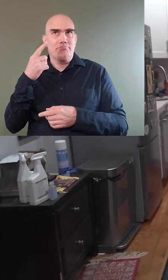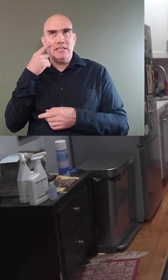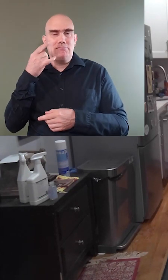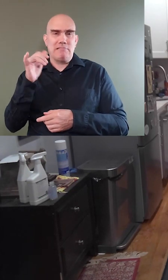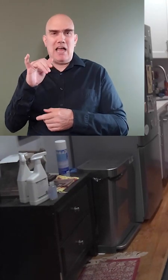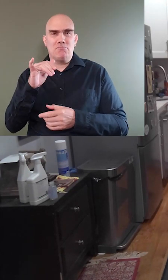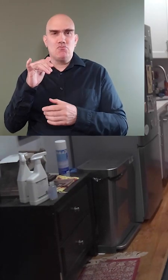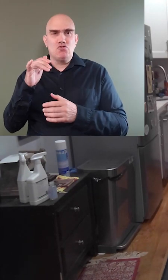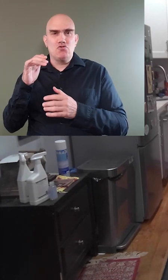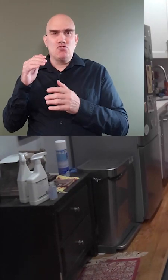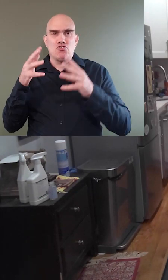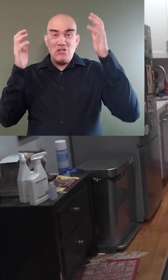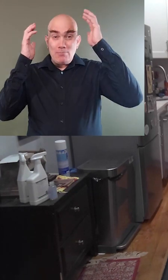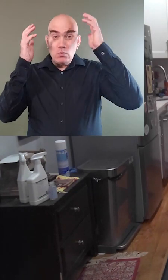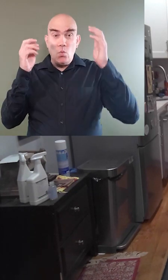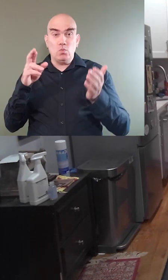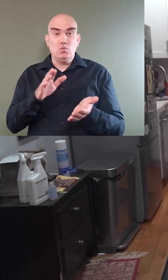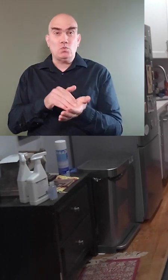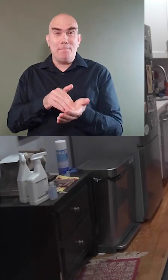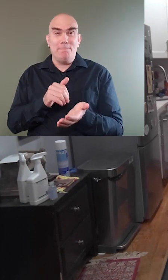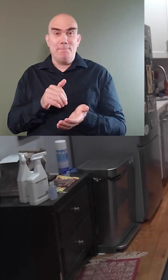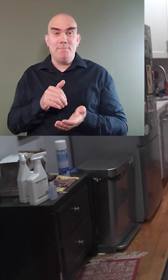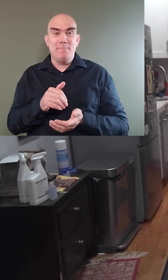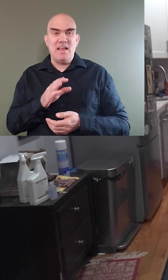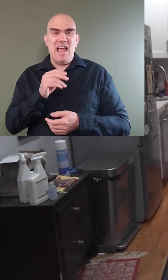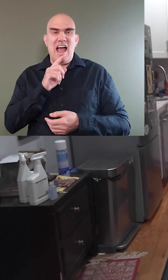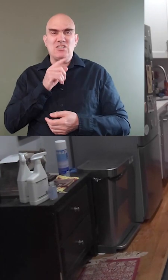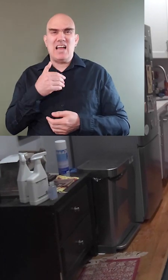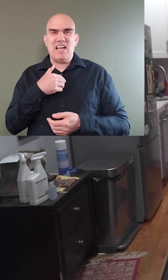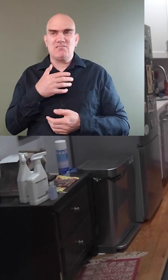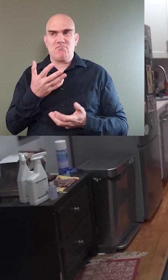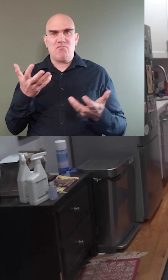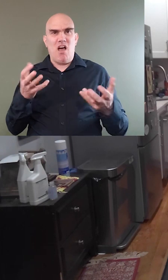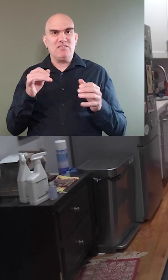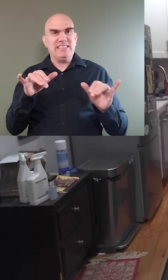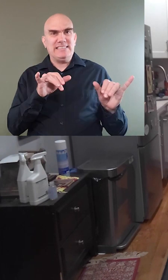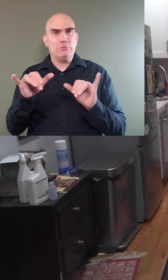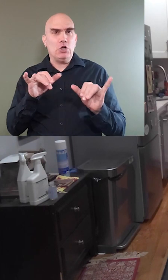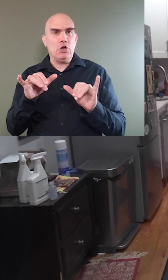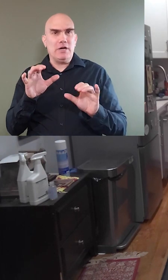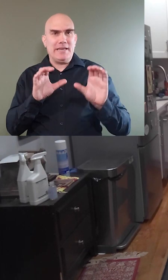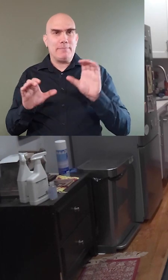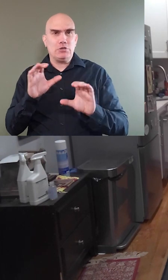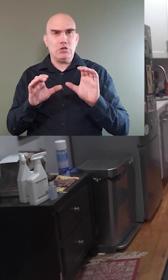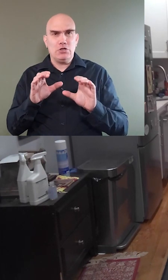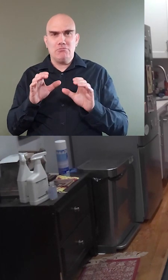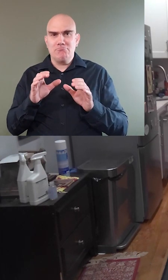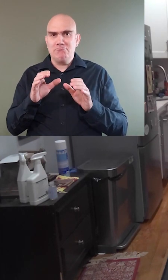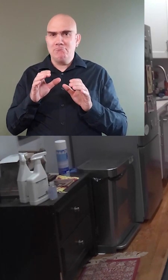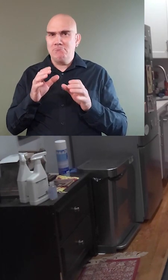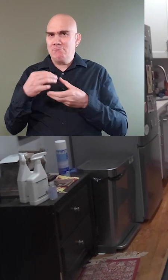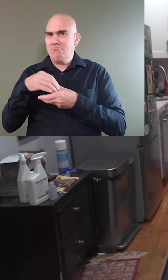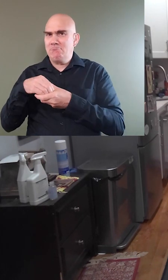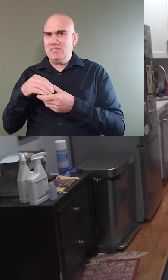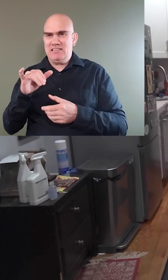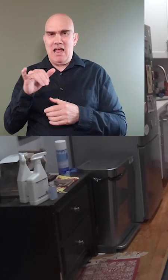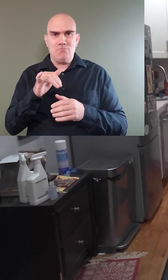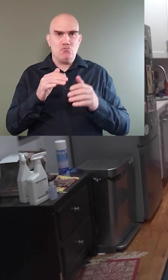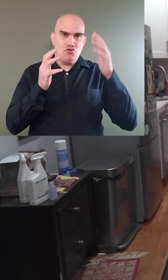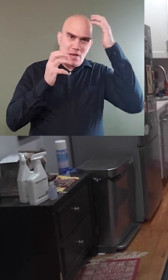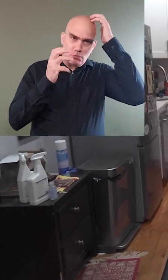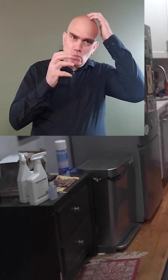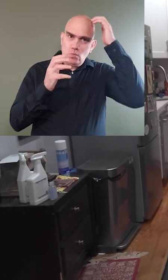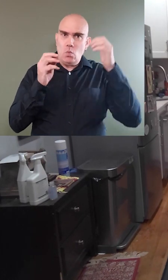as shampoo or soap, and actually has a lot of very similar chemical properties to shampoo or